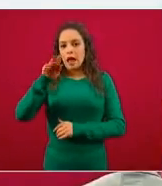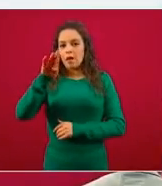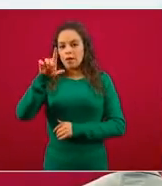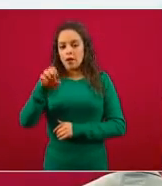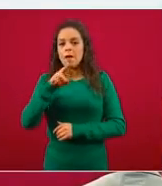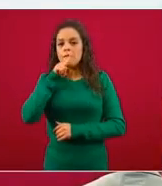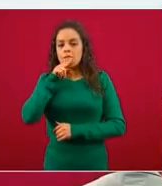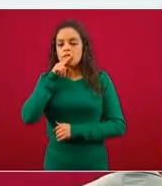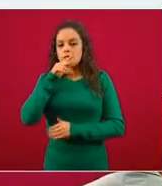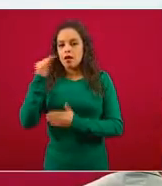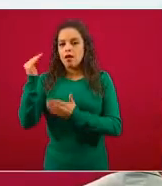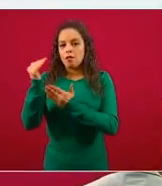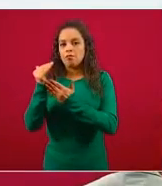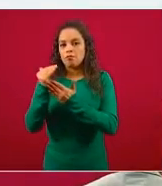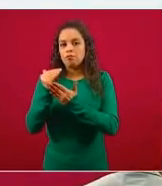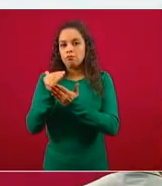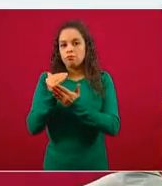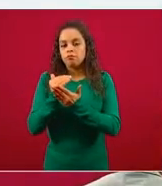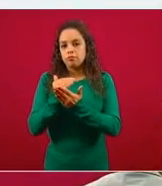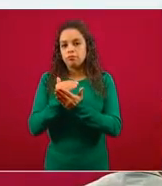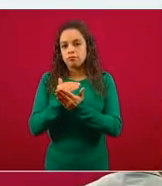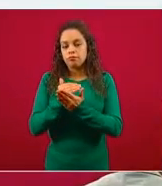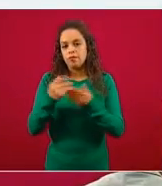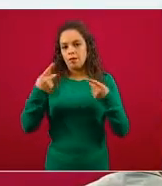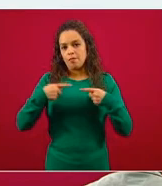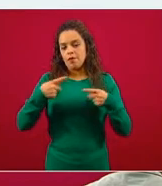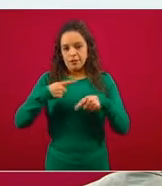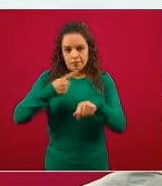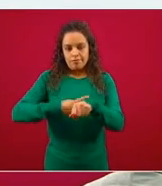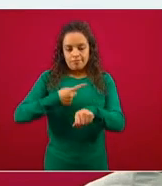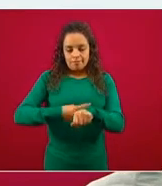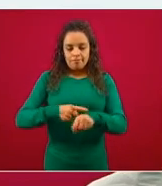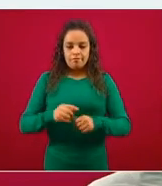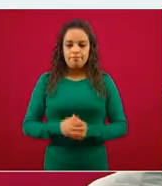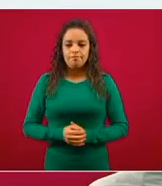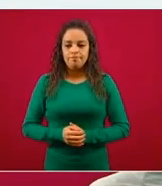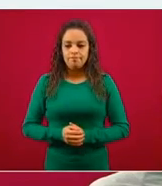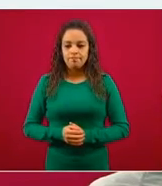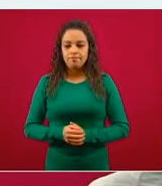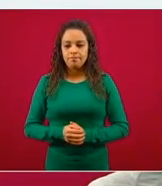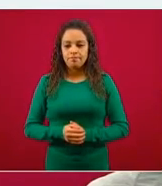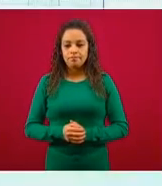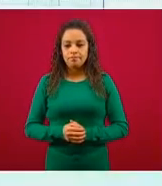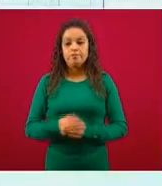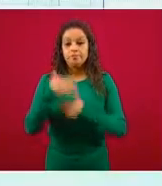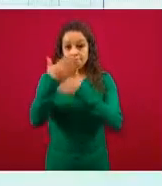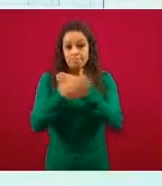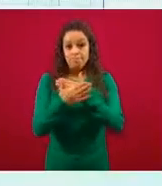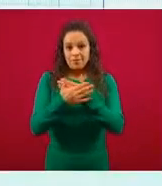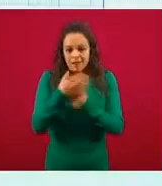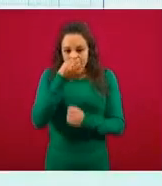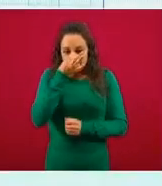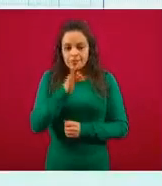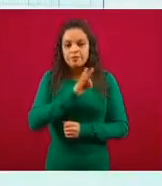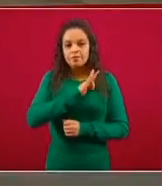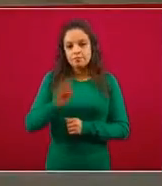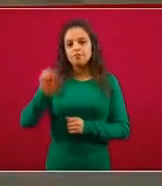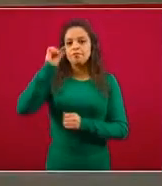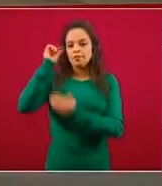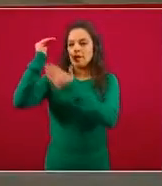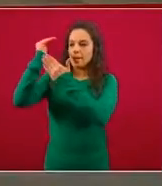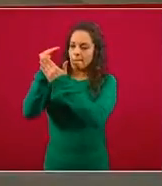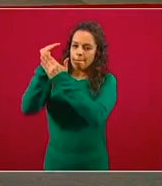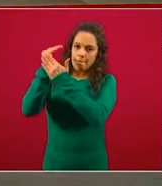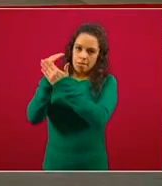data that has been observed, but they have indeed observed a decrease in the number of people who